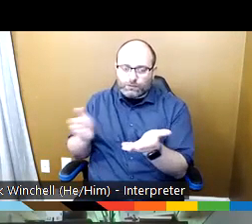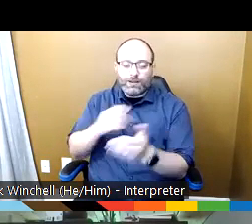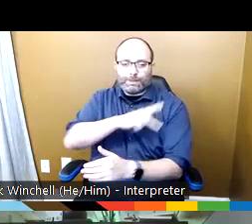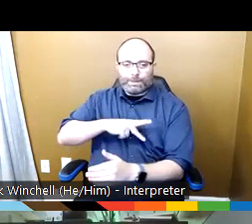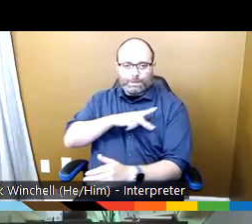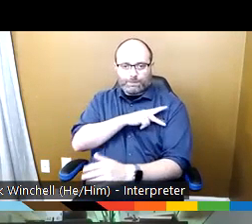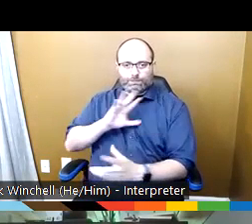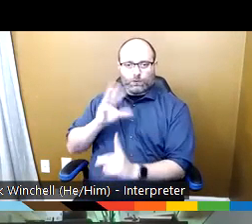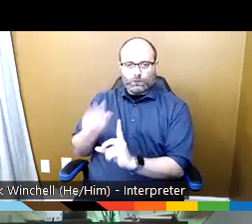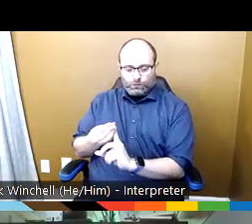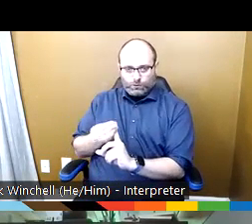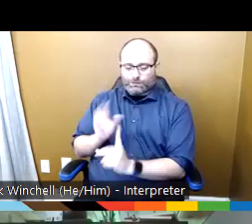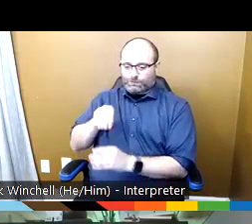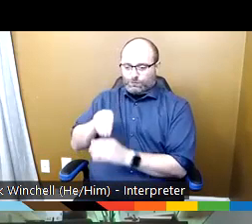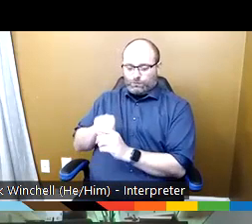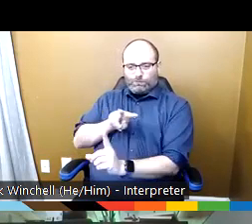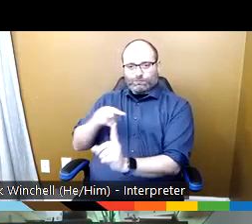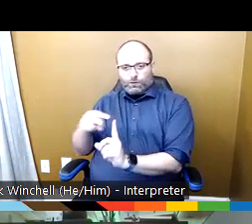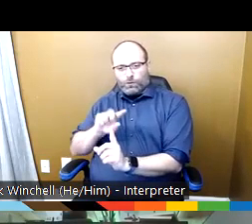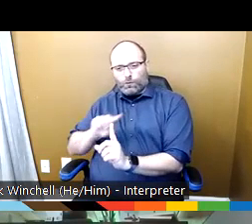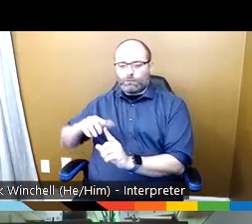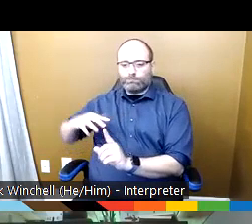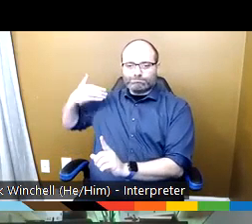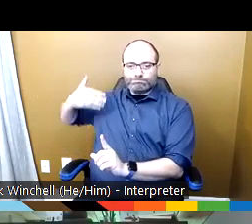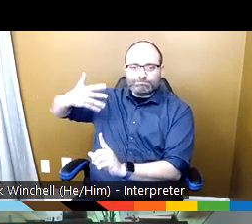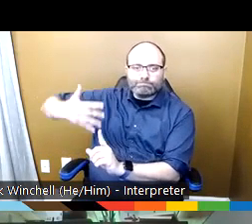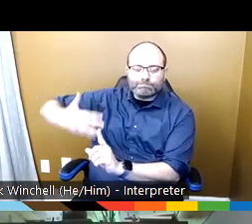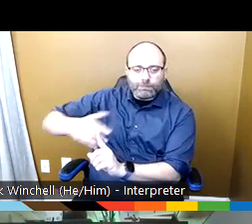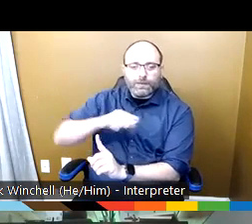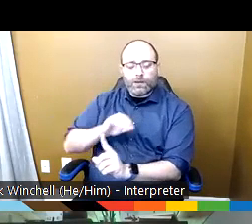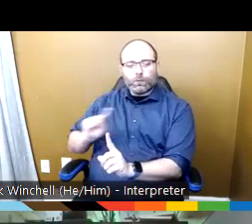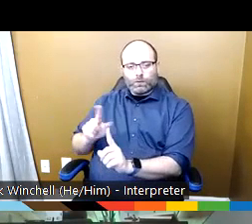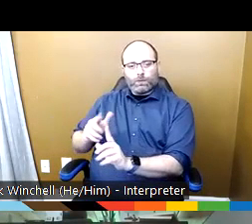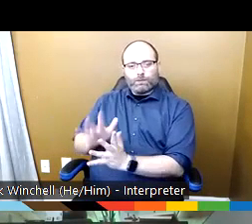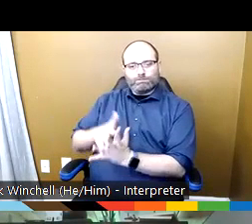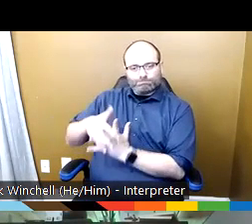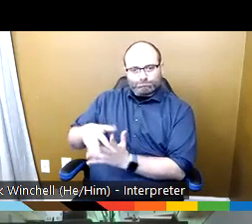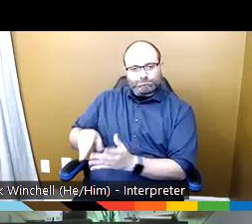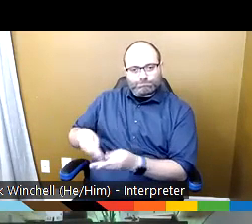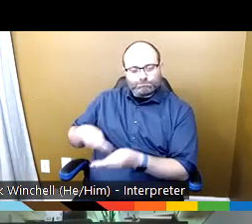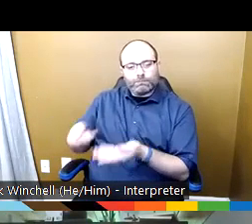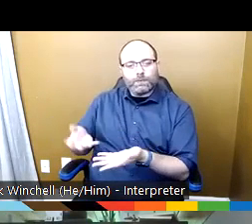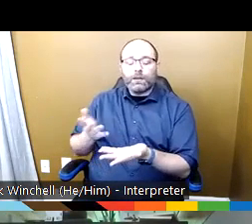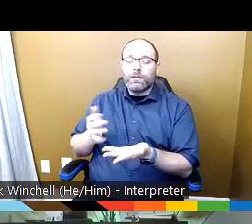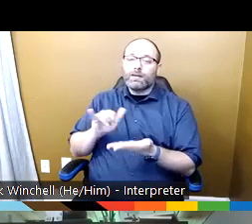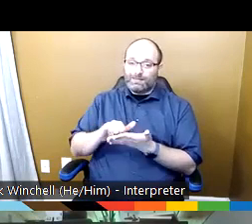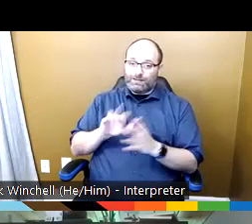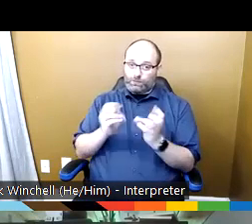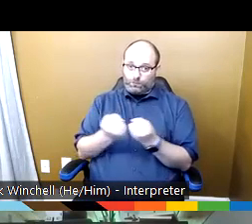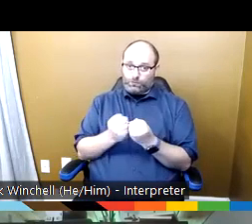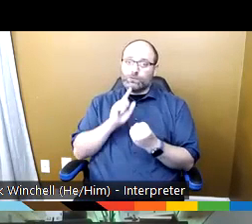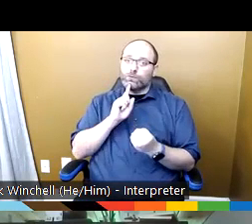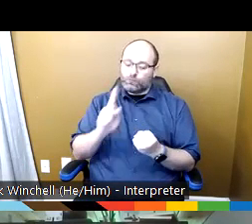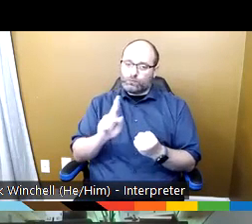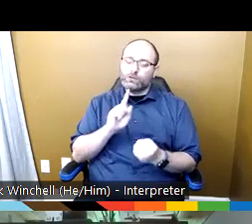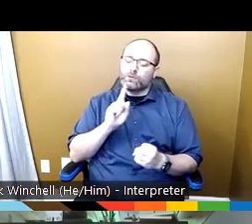into account who we are, where we come from, and it's very much influenced by that. And this is what this workshop is